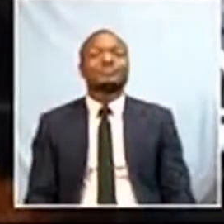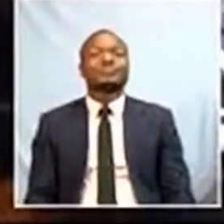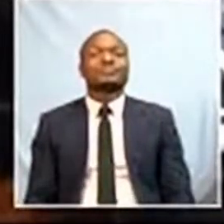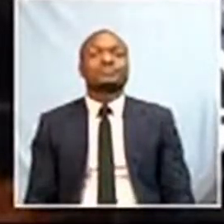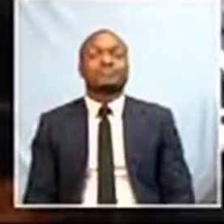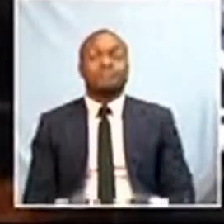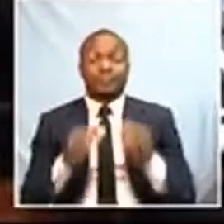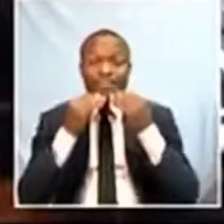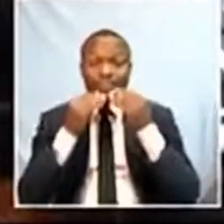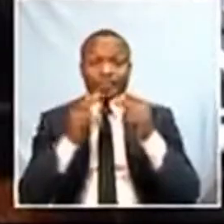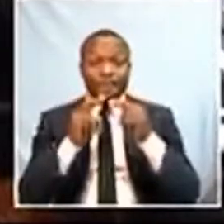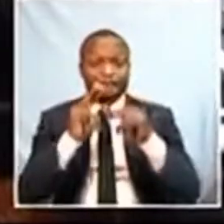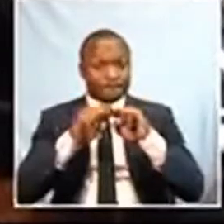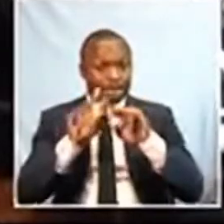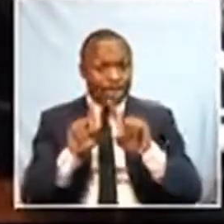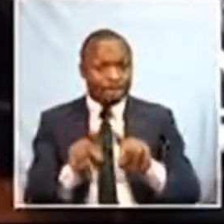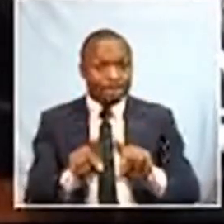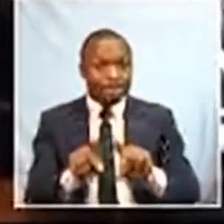Thank you so much, Chair.